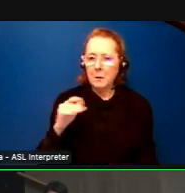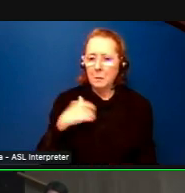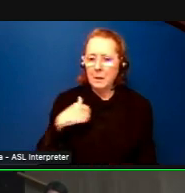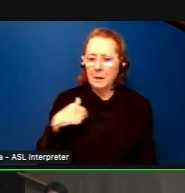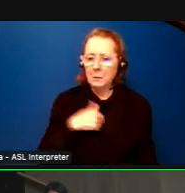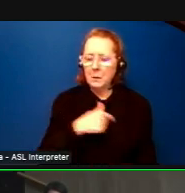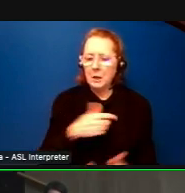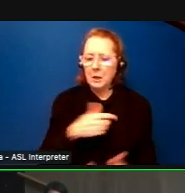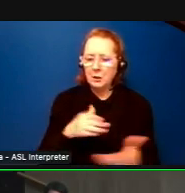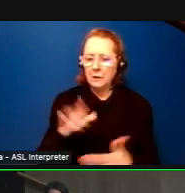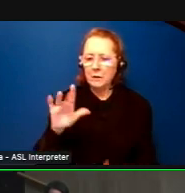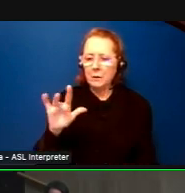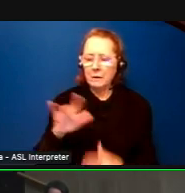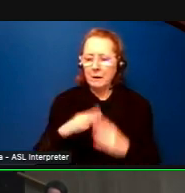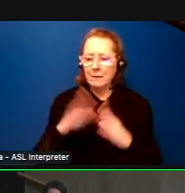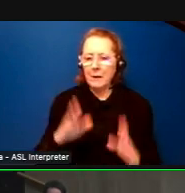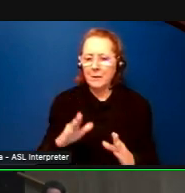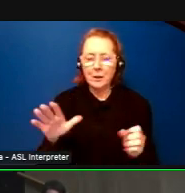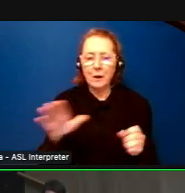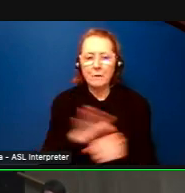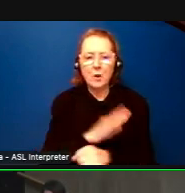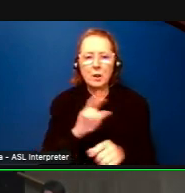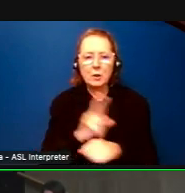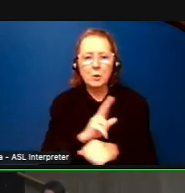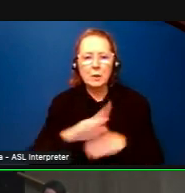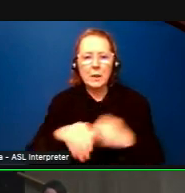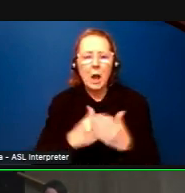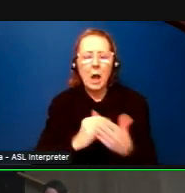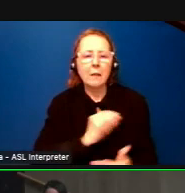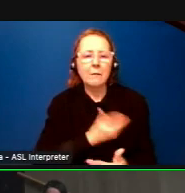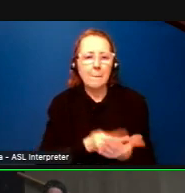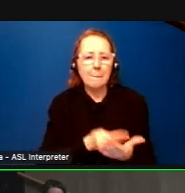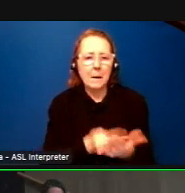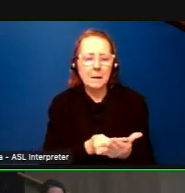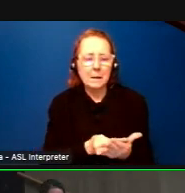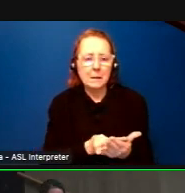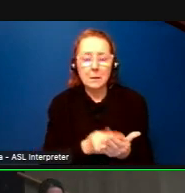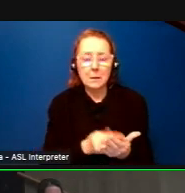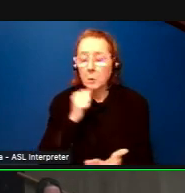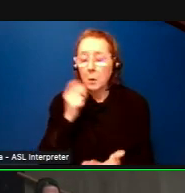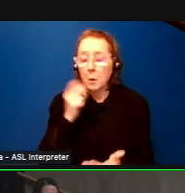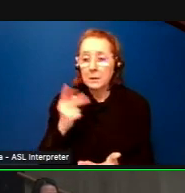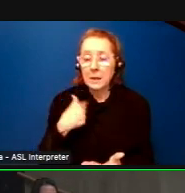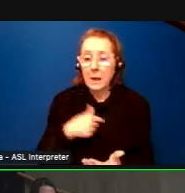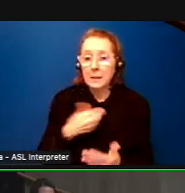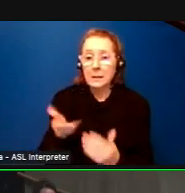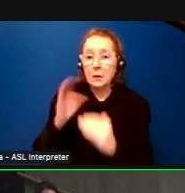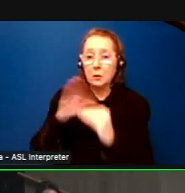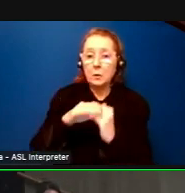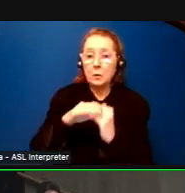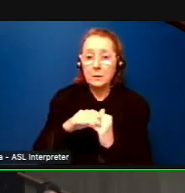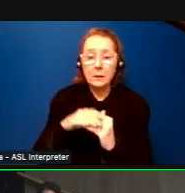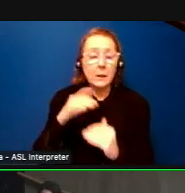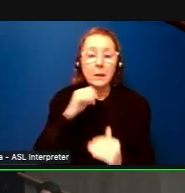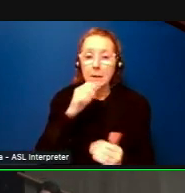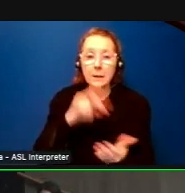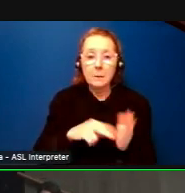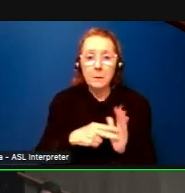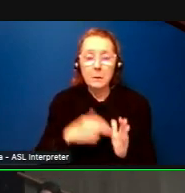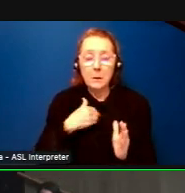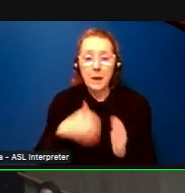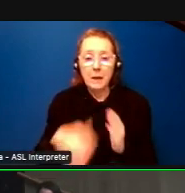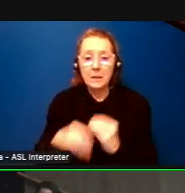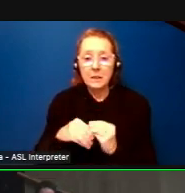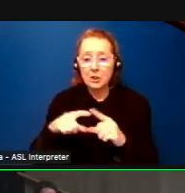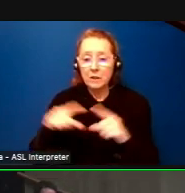serving is actually fully utilizing all of our funding. So you won't see us increase in that. And it doesn't mean that we have additional